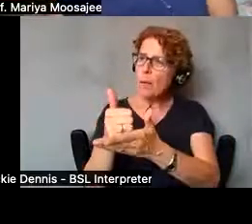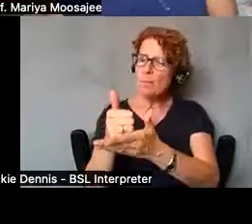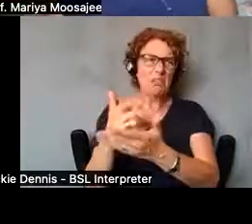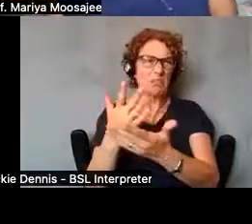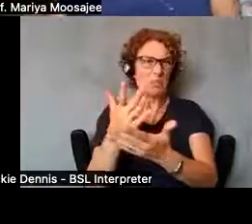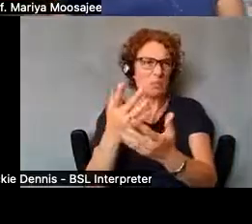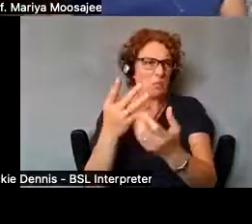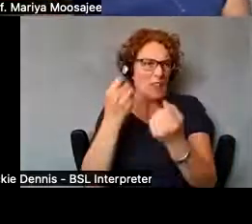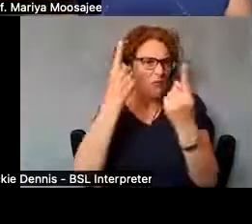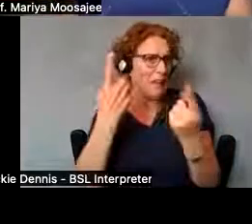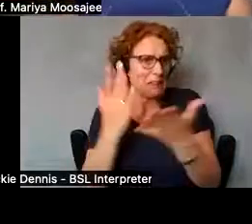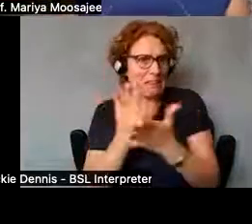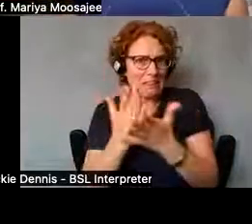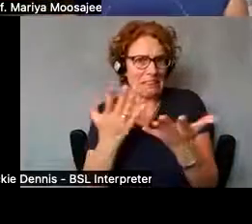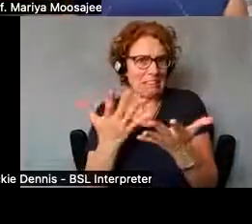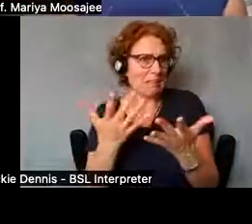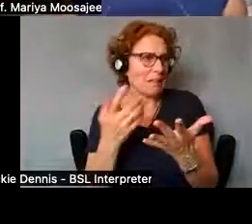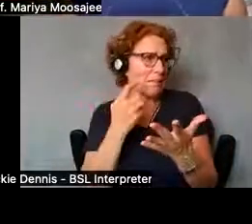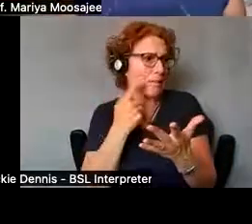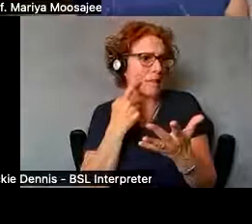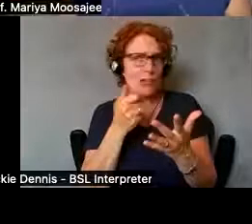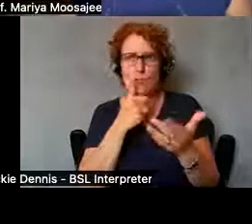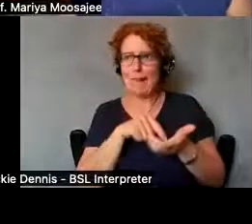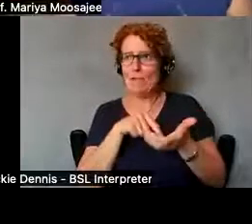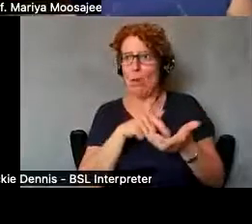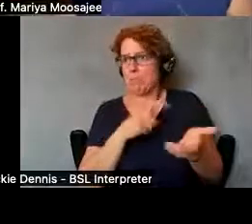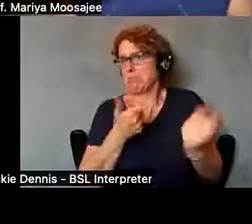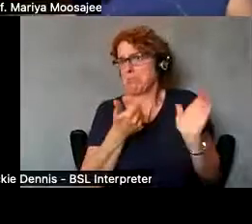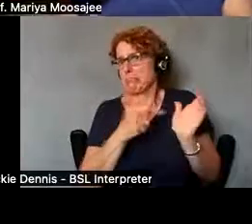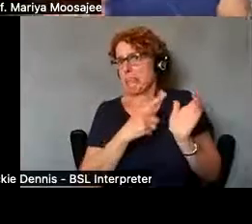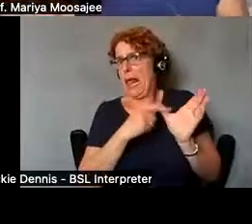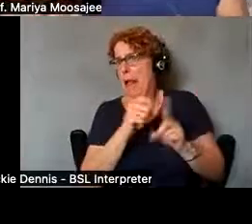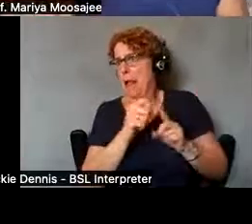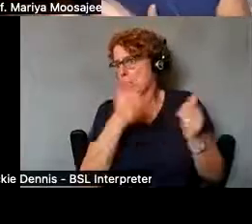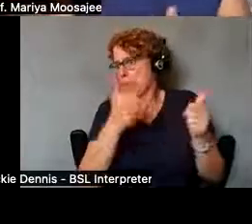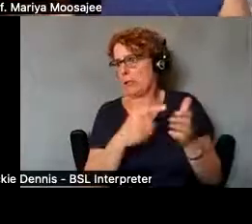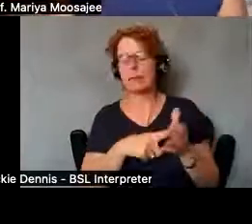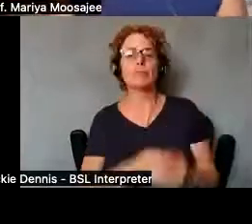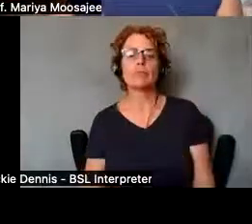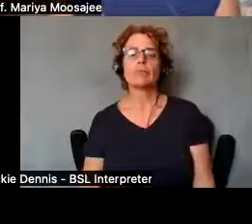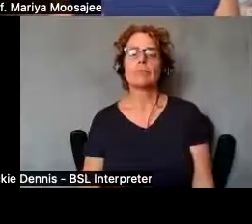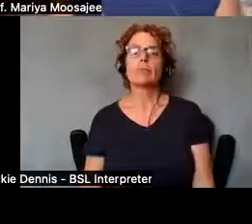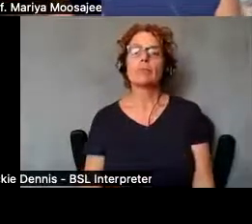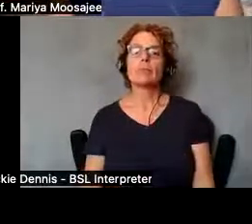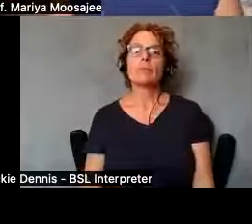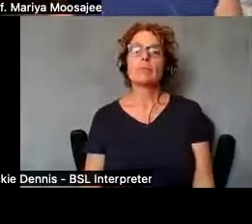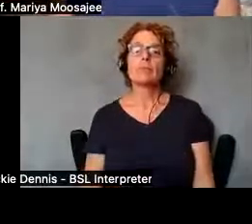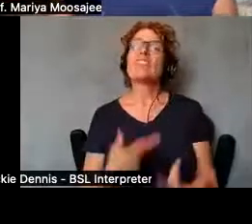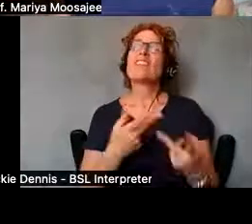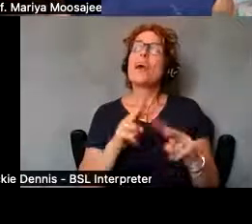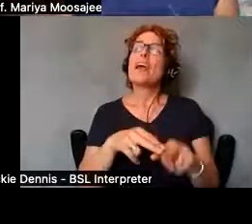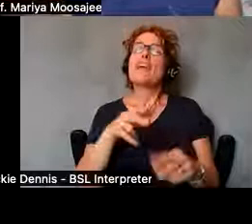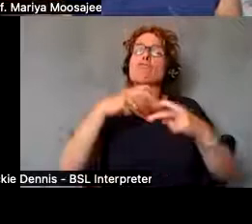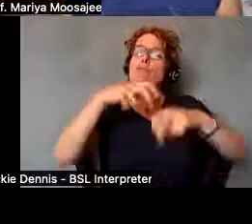actually realize, because it's just them using their phone. So if you have a call from researchers,